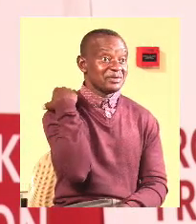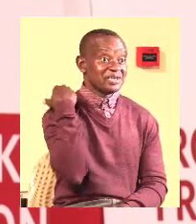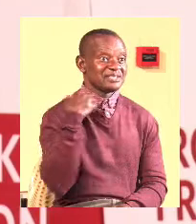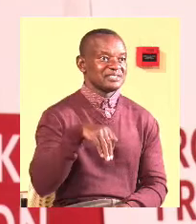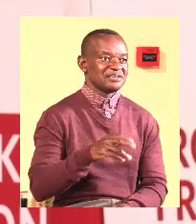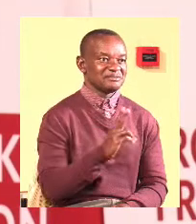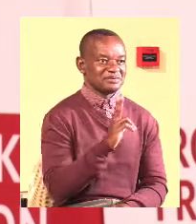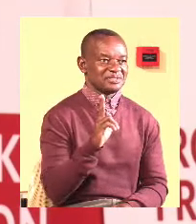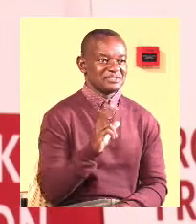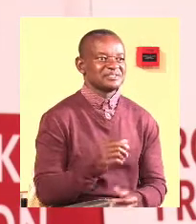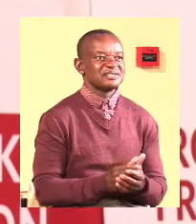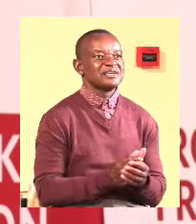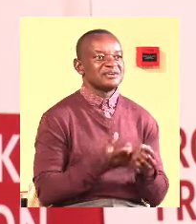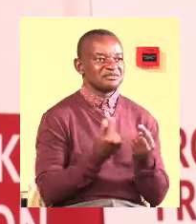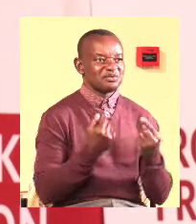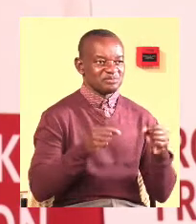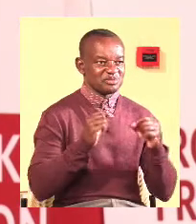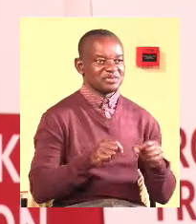is 20th, right?